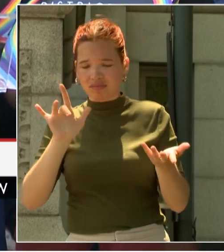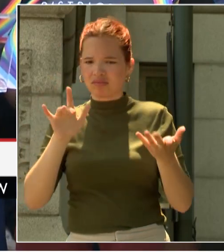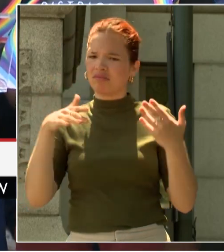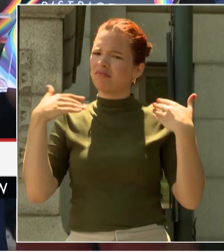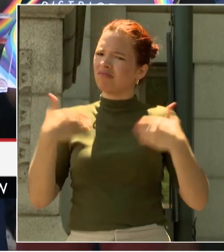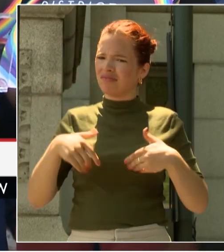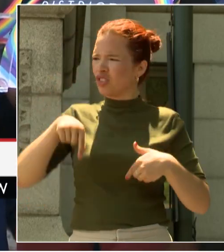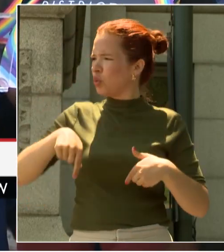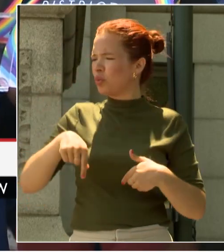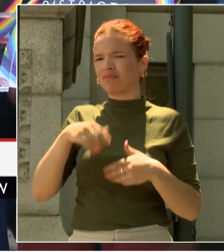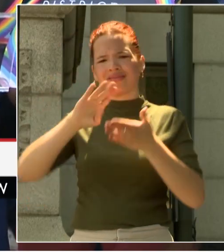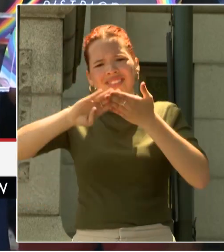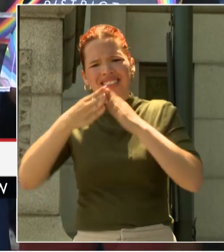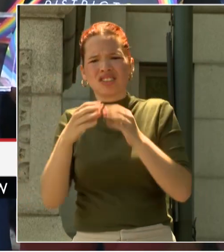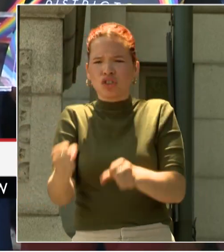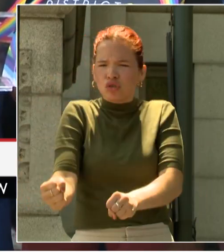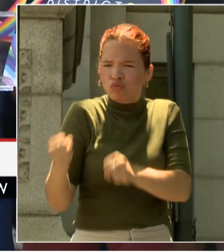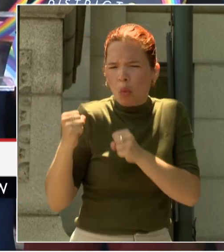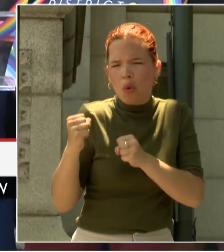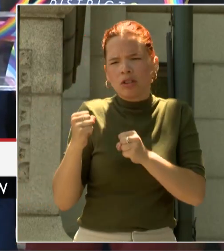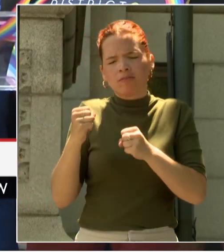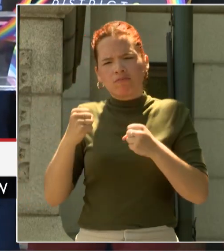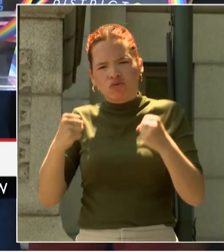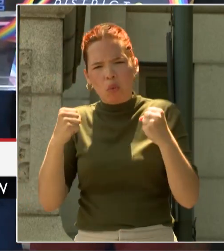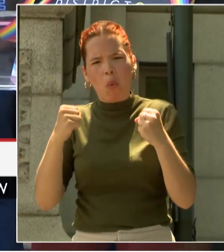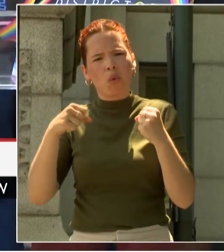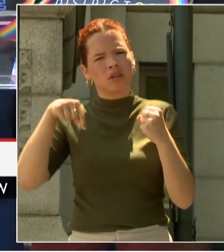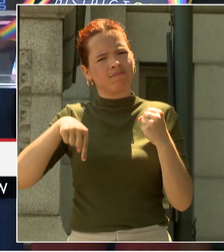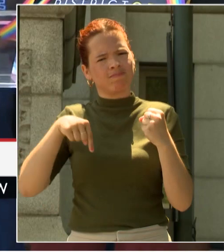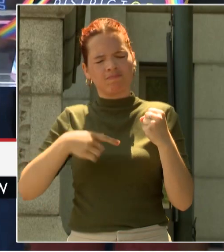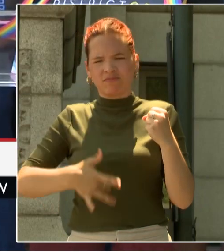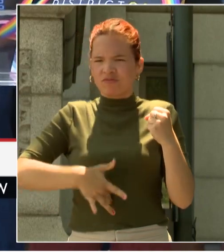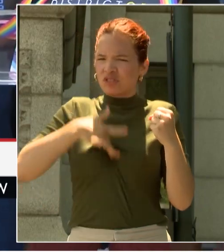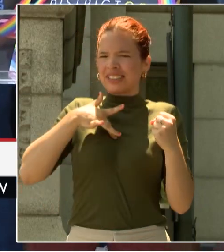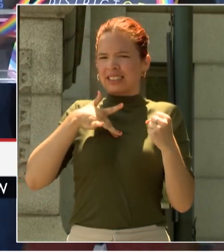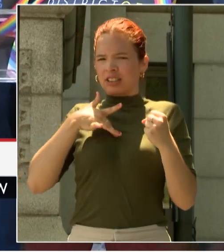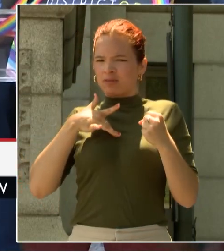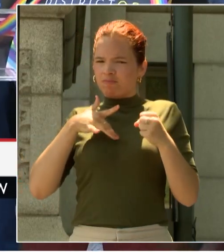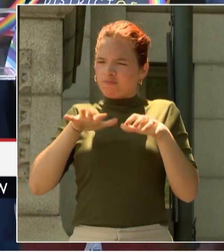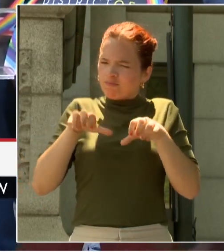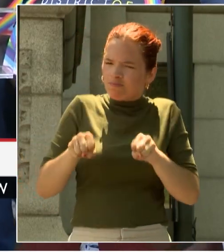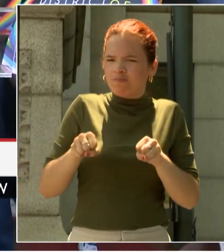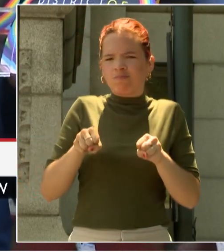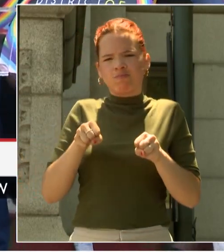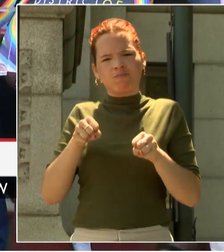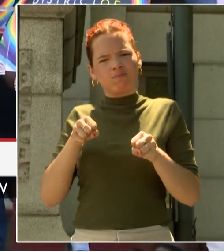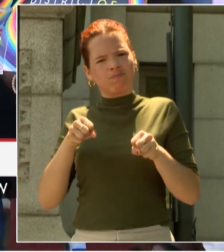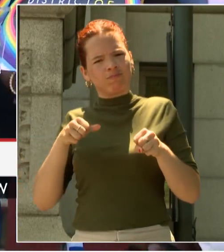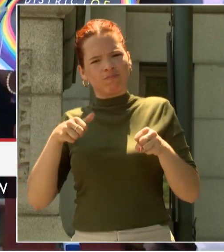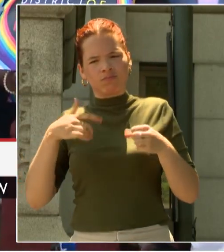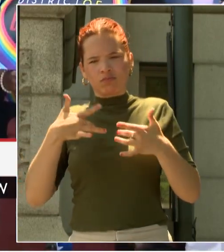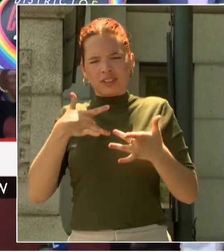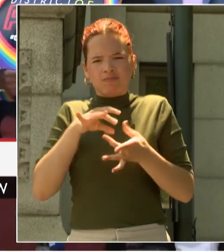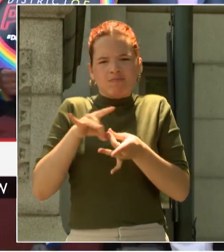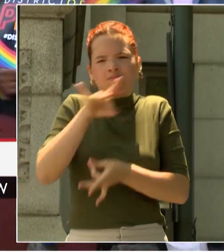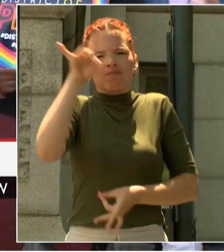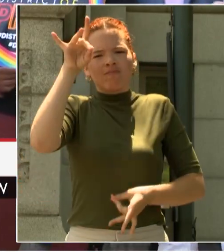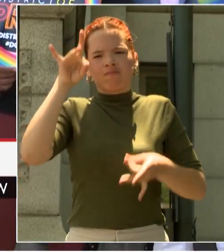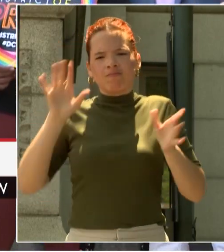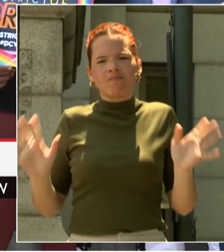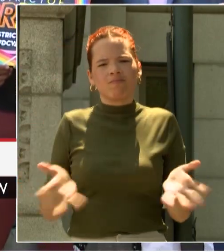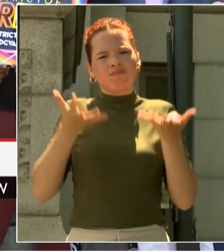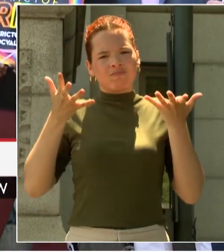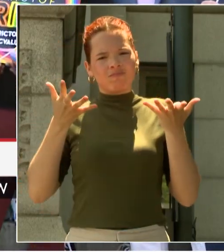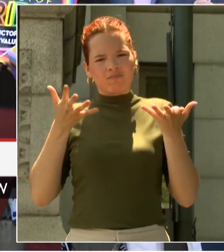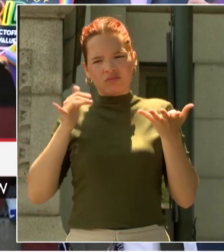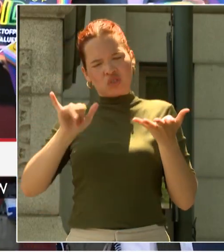can feel the energy here right now. So let's harness that energy in the spirit of Pride Month to ignite change, to amplify the